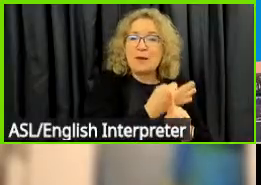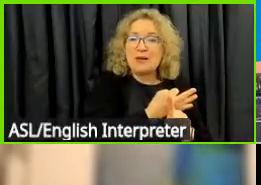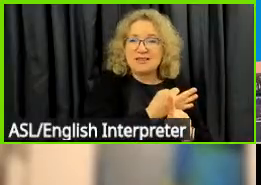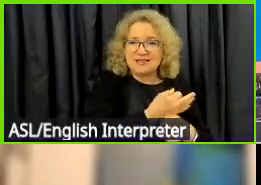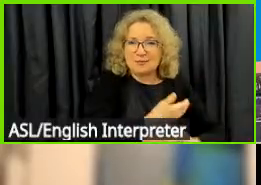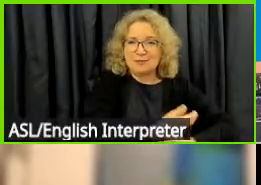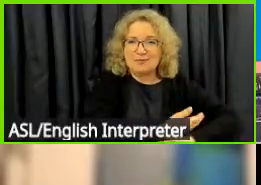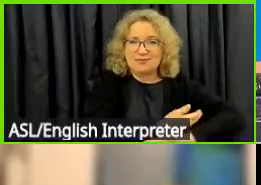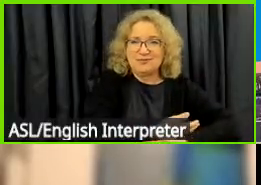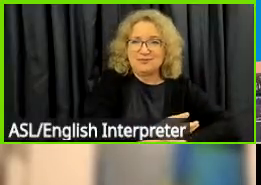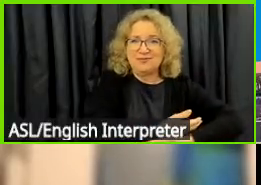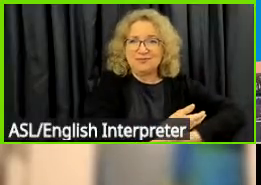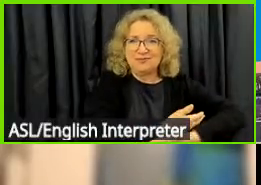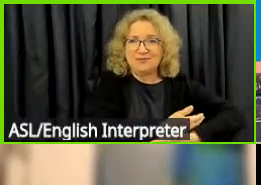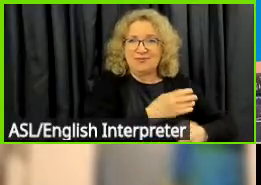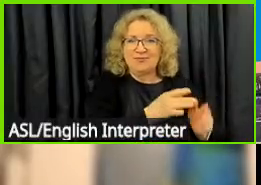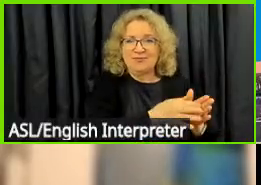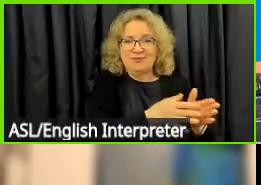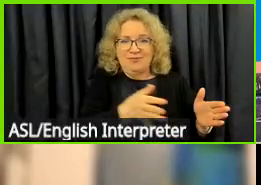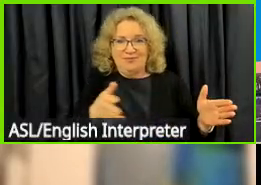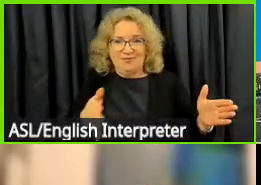So I think about that,